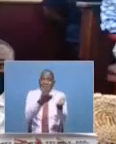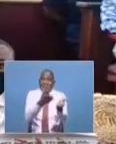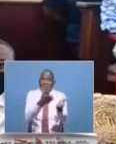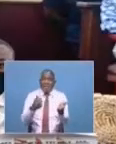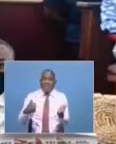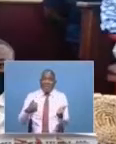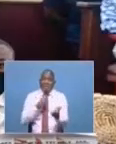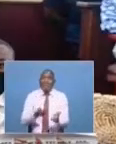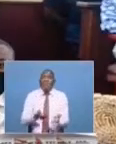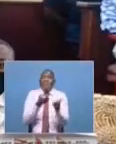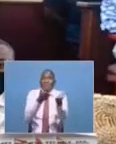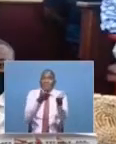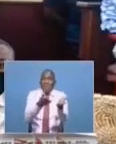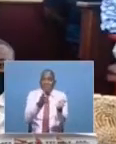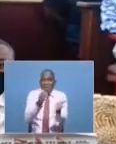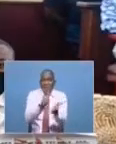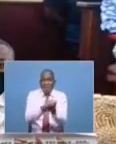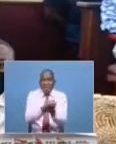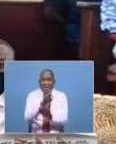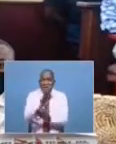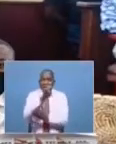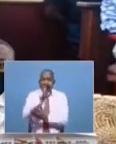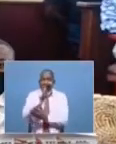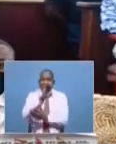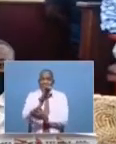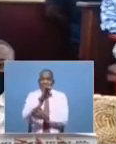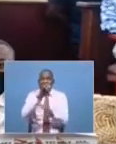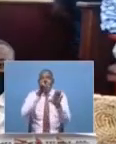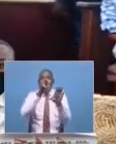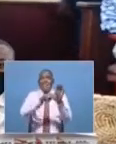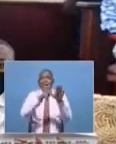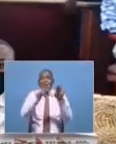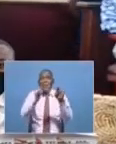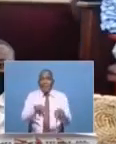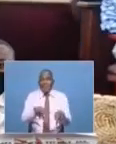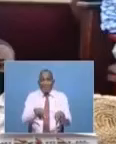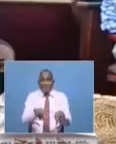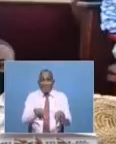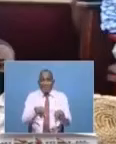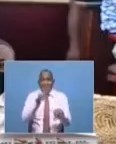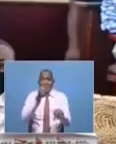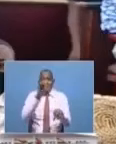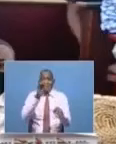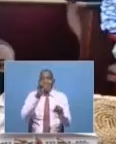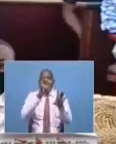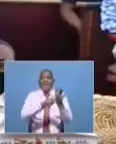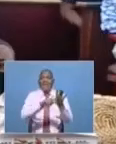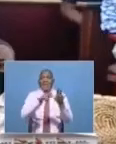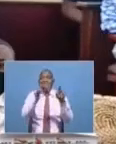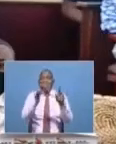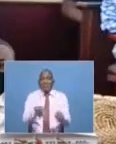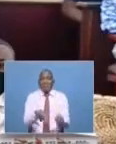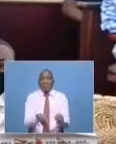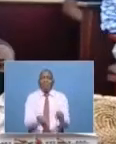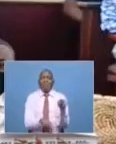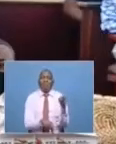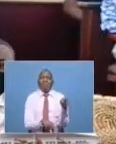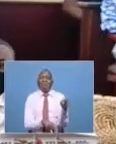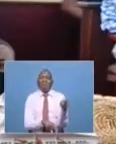that the respondent, the first respondent's chairperson,